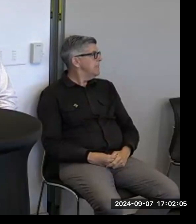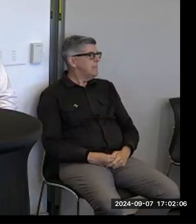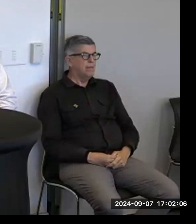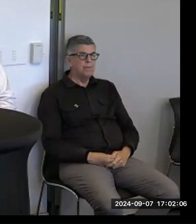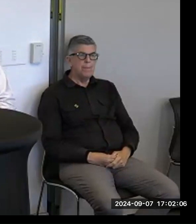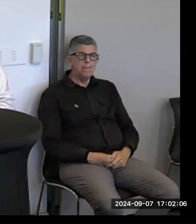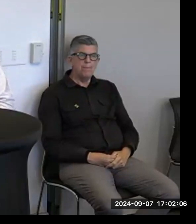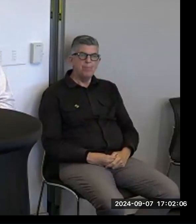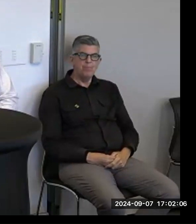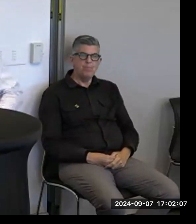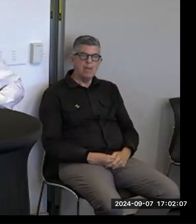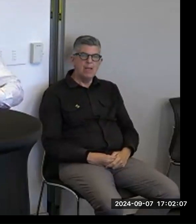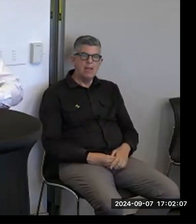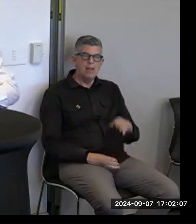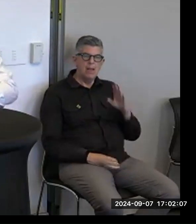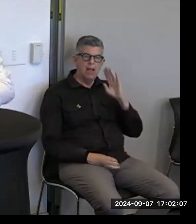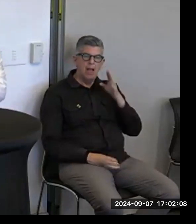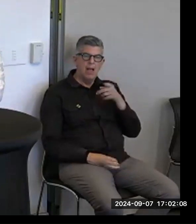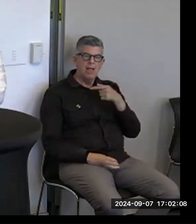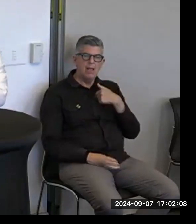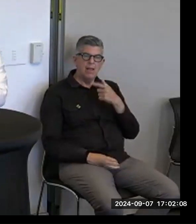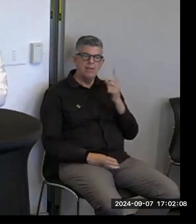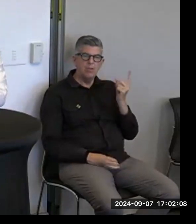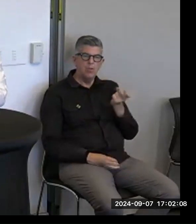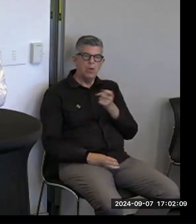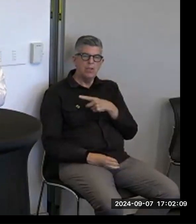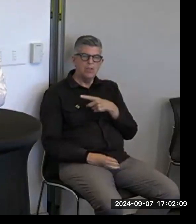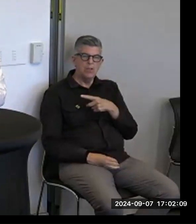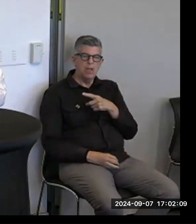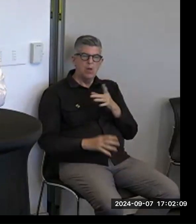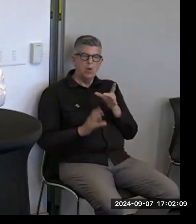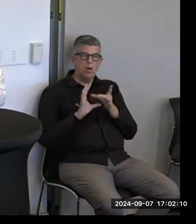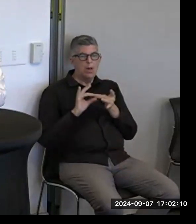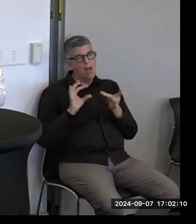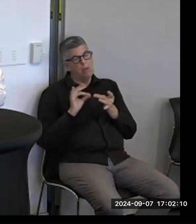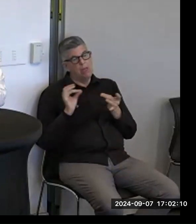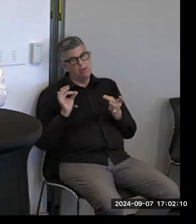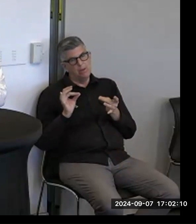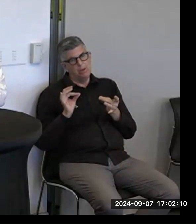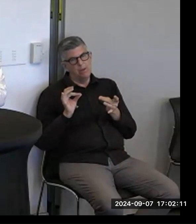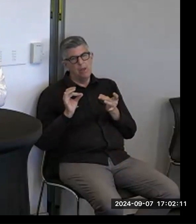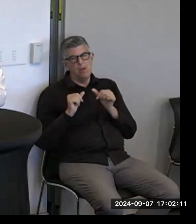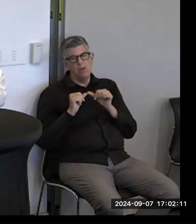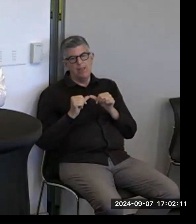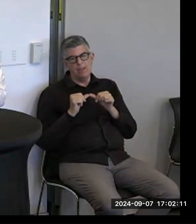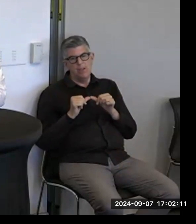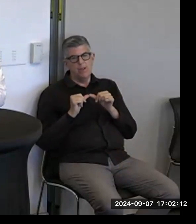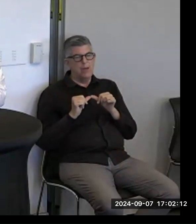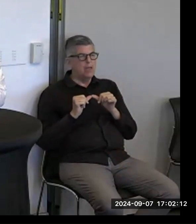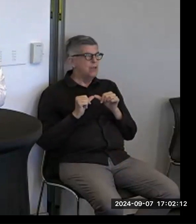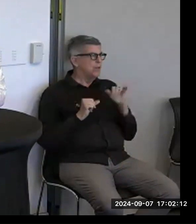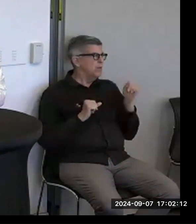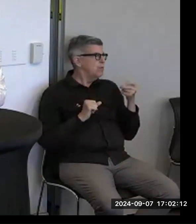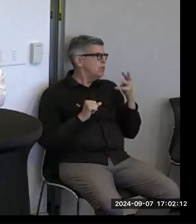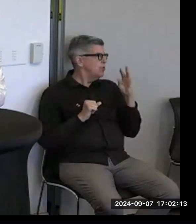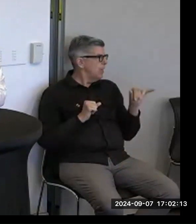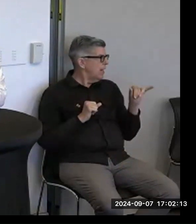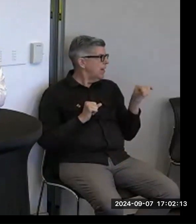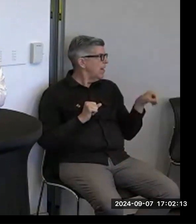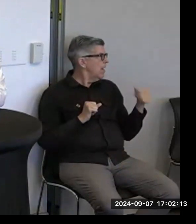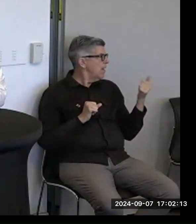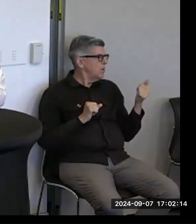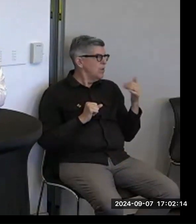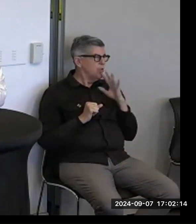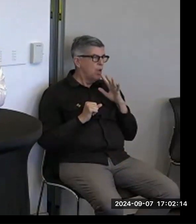Hi, I'm Mina here. I have a comment or like a continuation of what Jerry and everyone else is talking